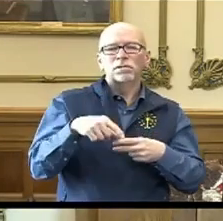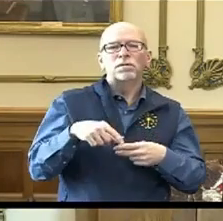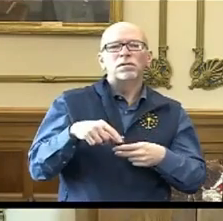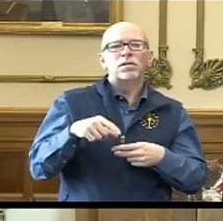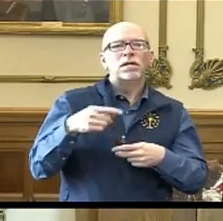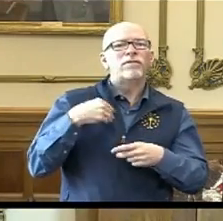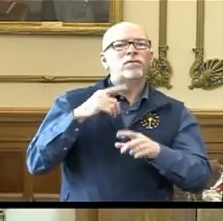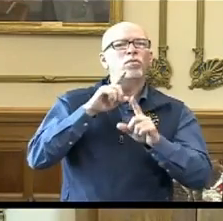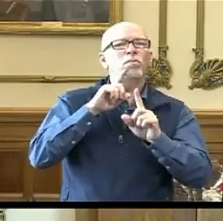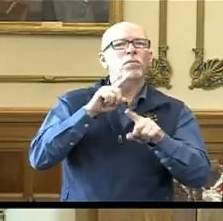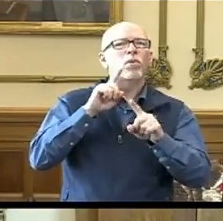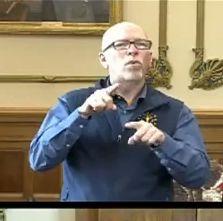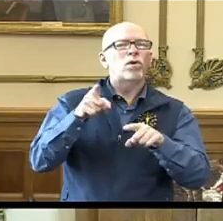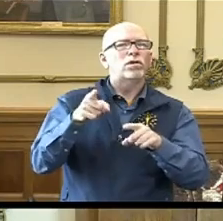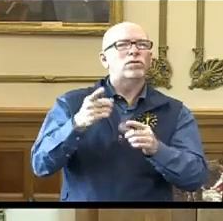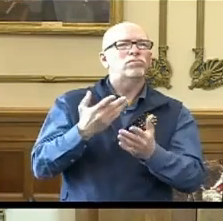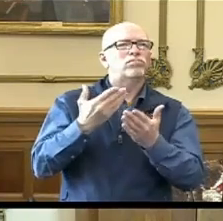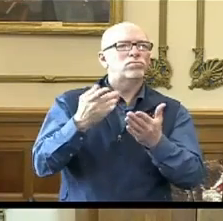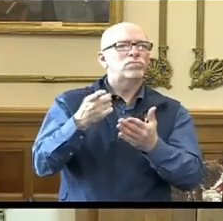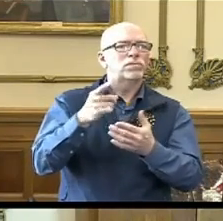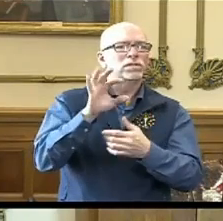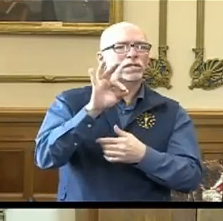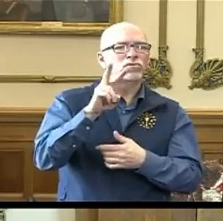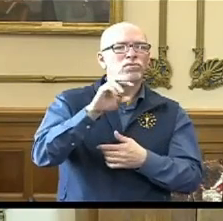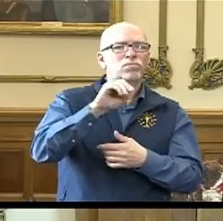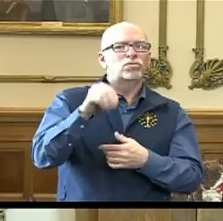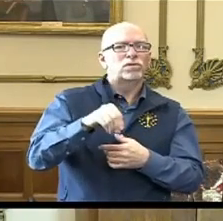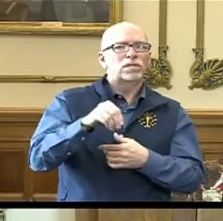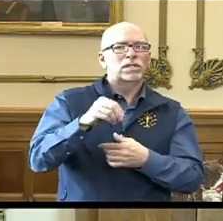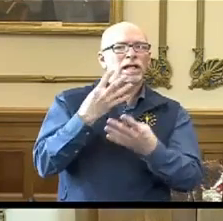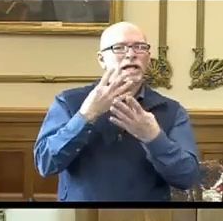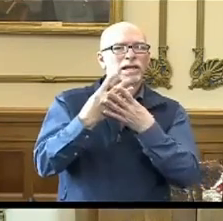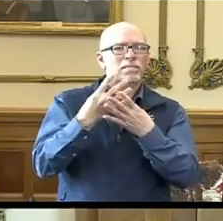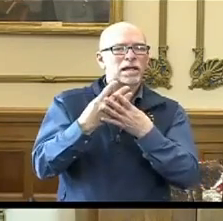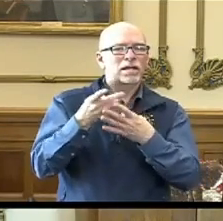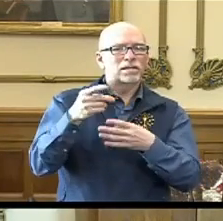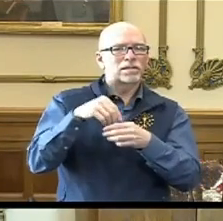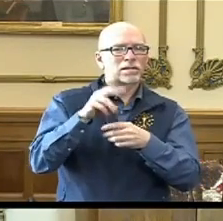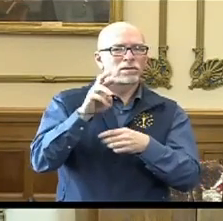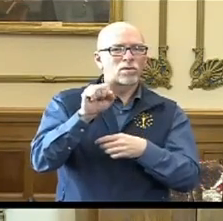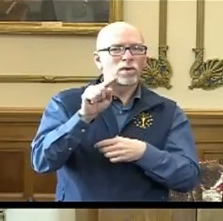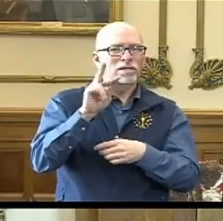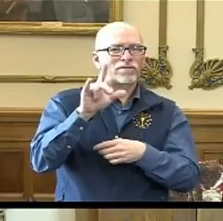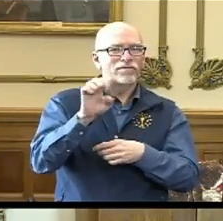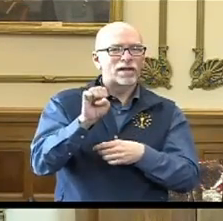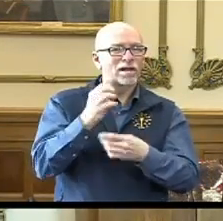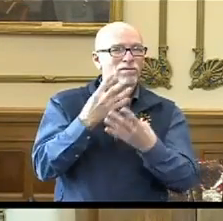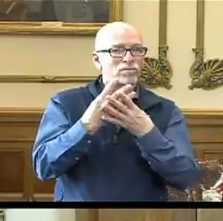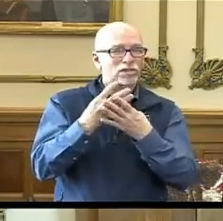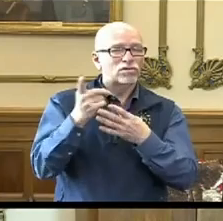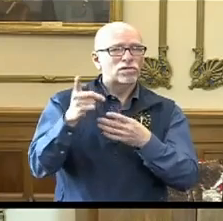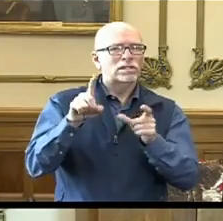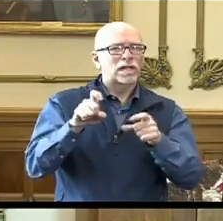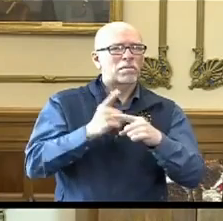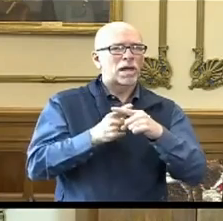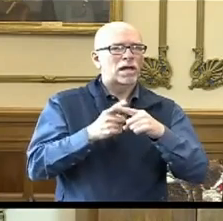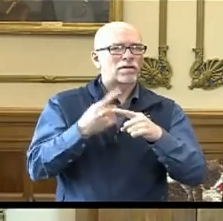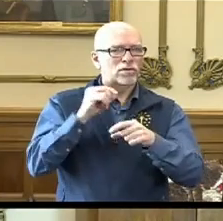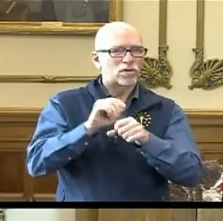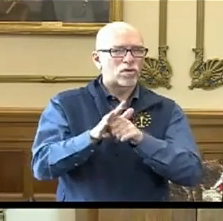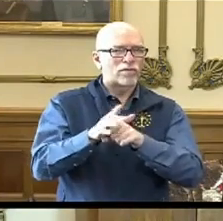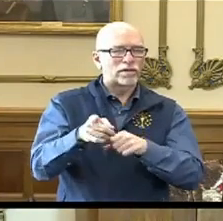There's reports suggesting that 92% of inmates at the Westville Correctional Center have tested positive